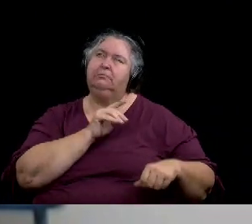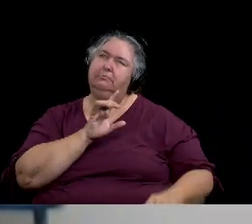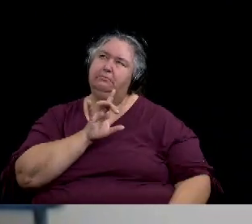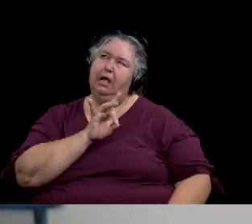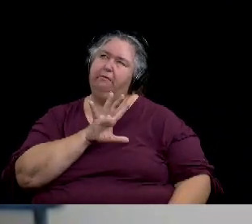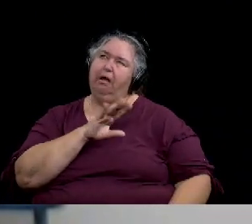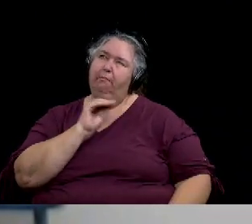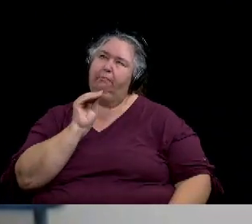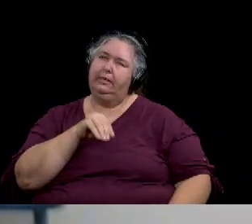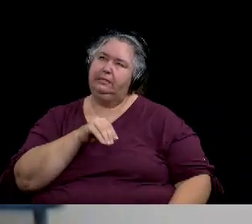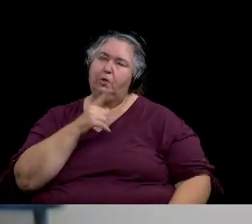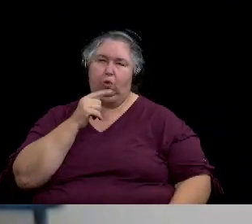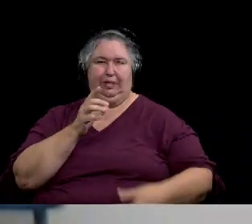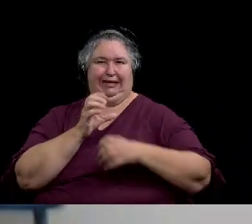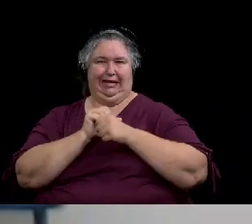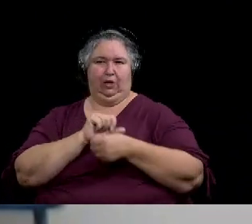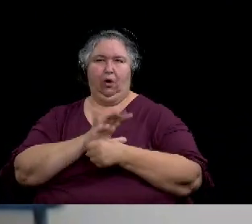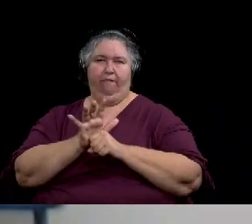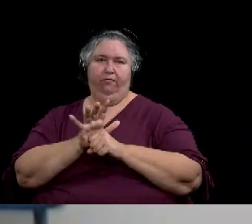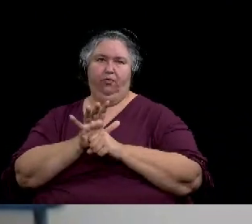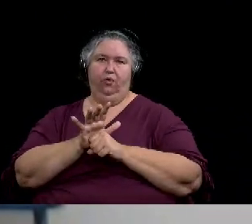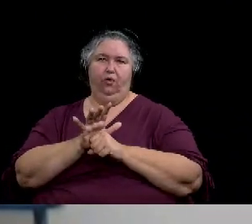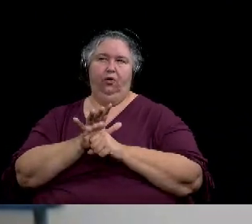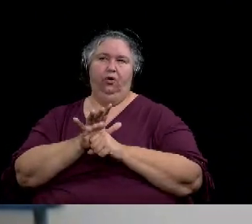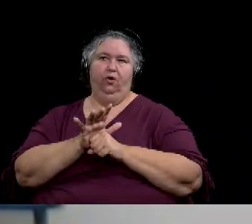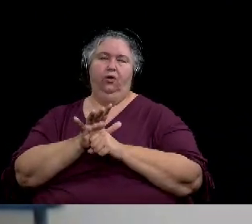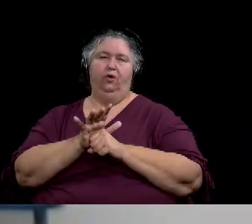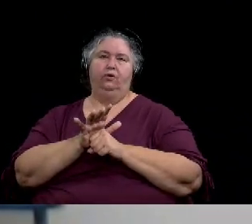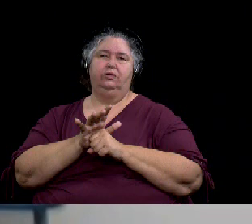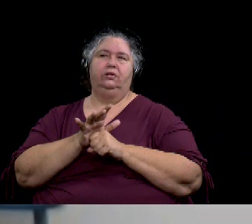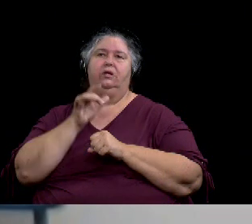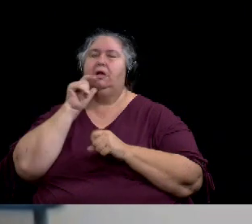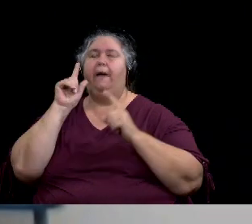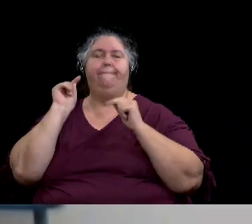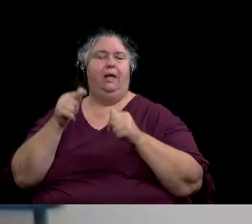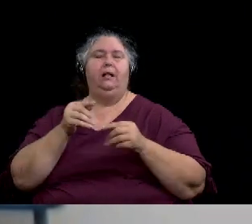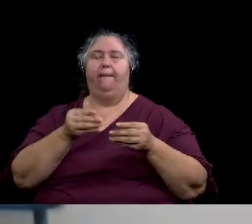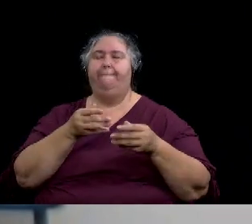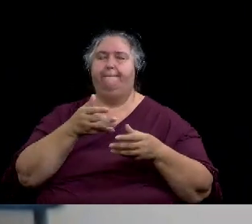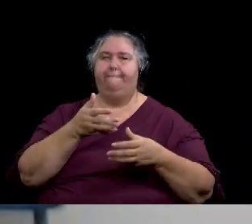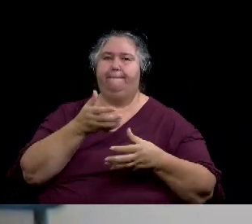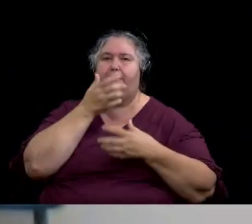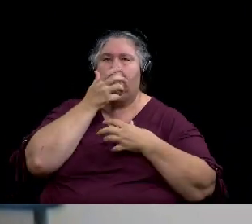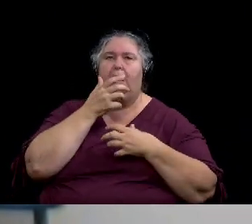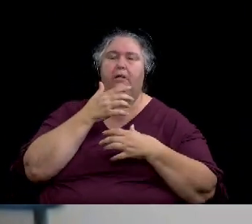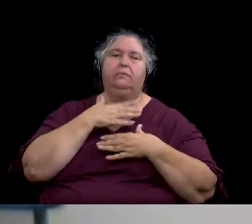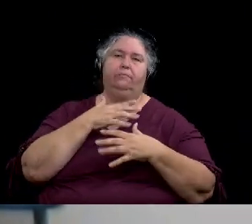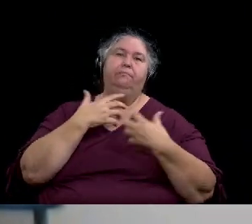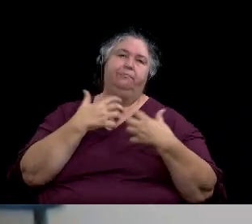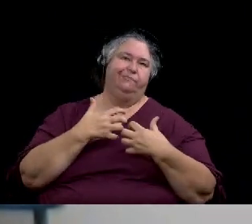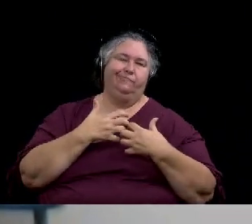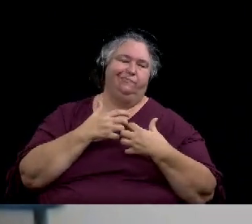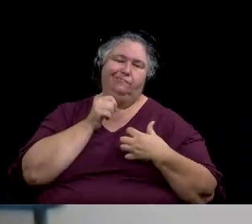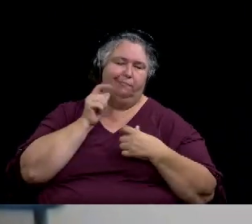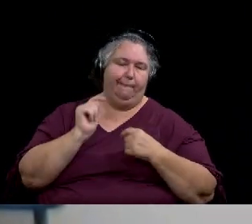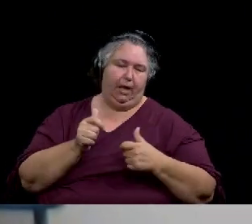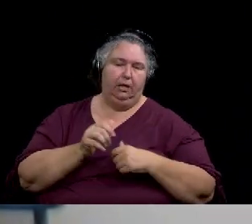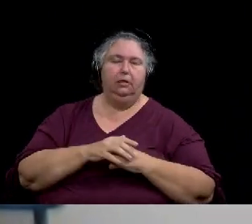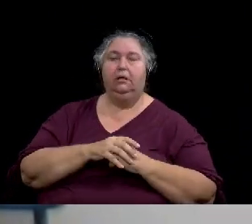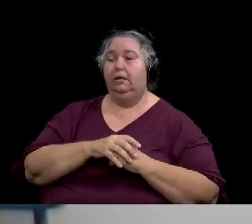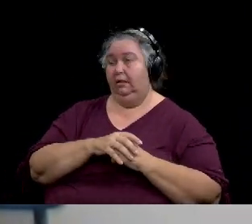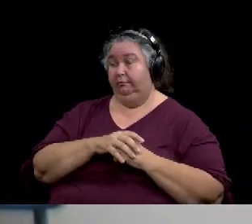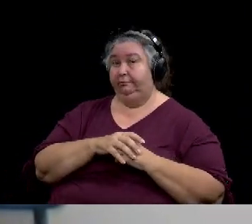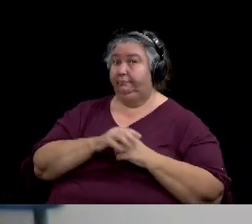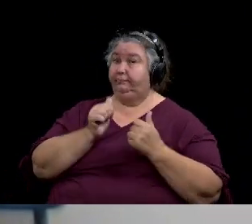of patients who develop COVID would have to progress to a ventilator. So how would the flu season affect that? Well, flu